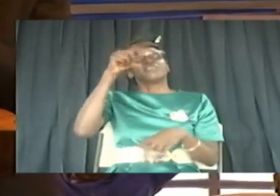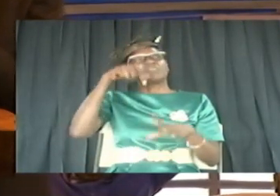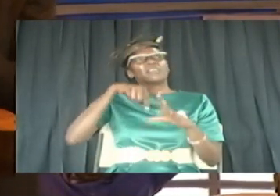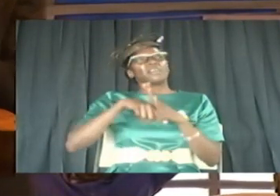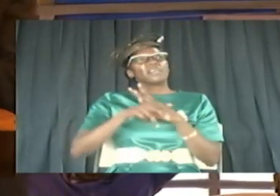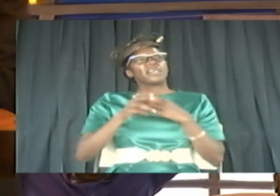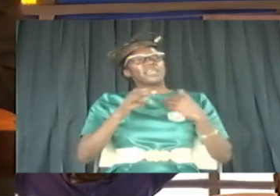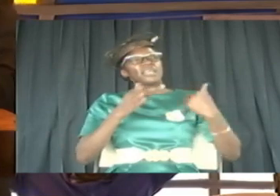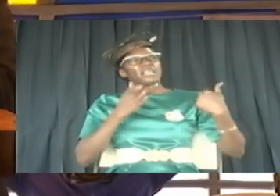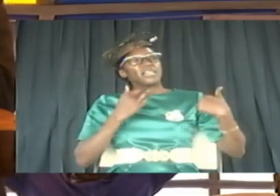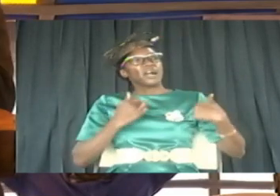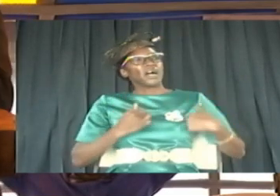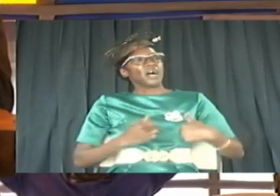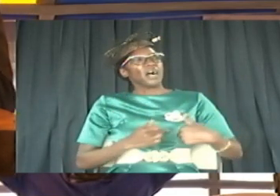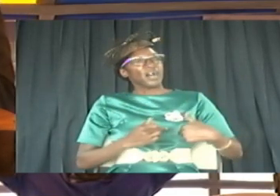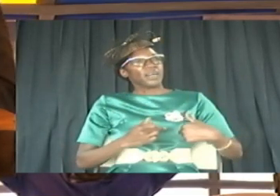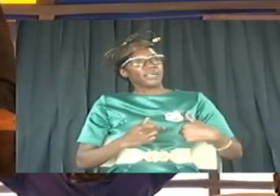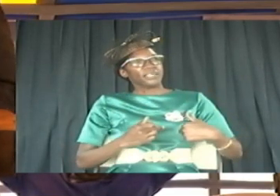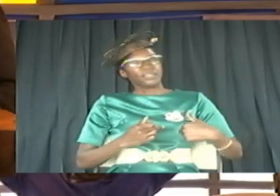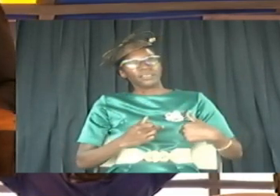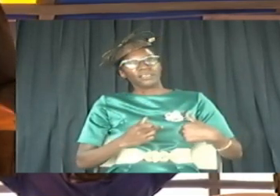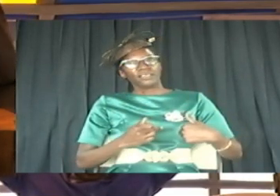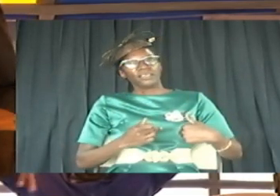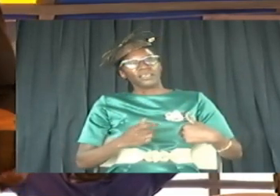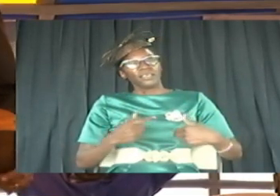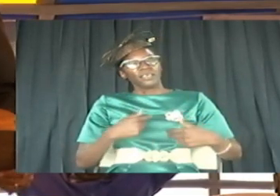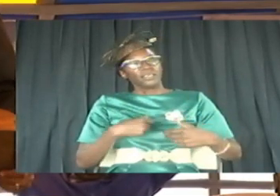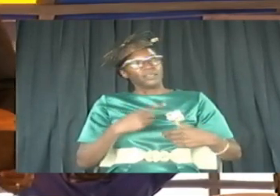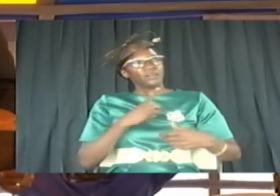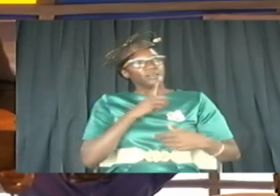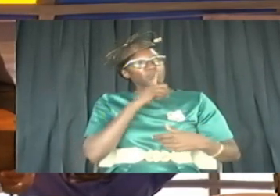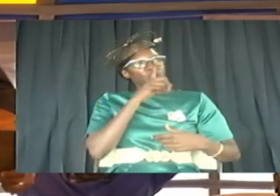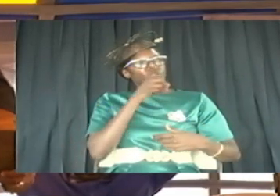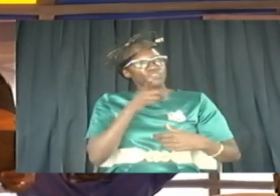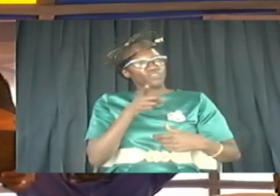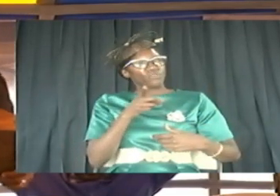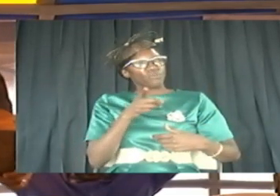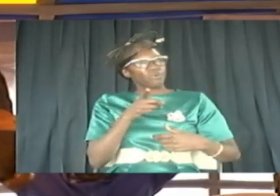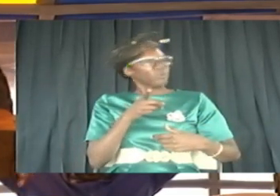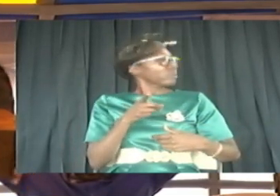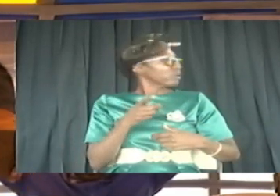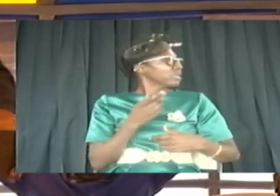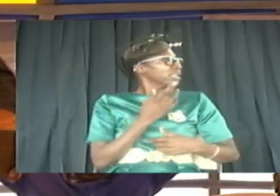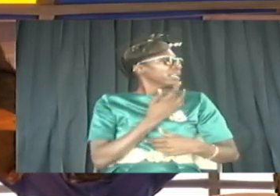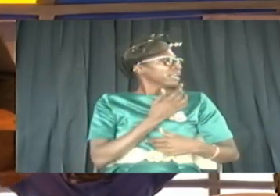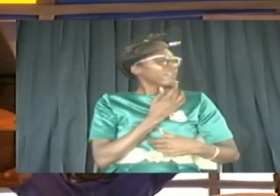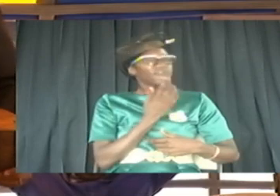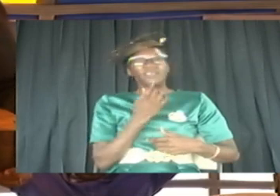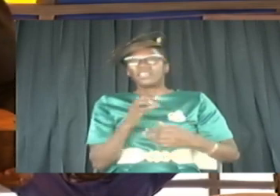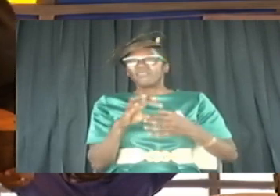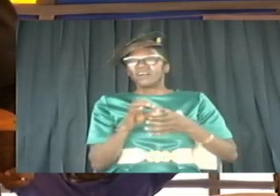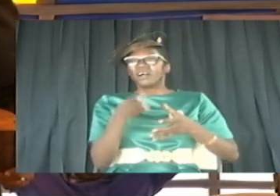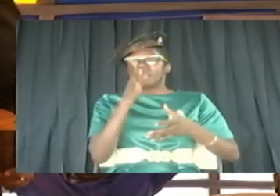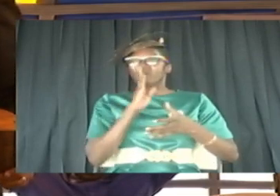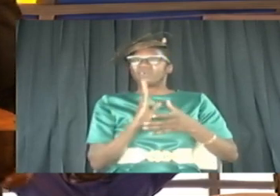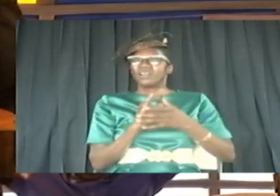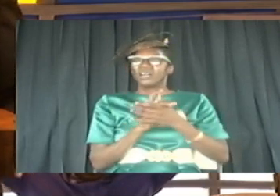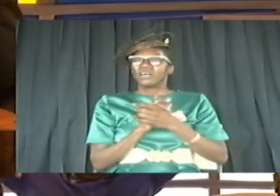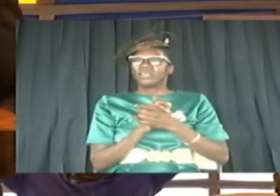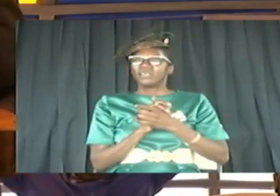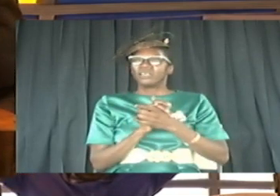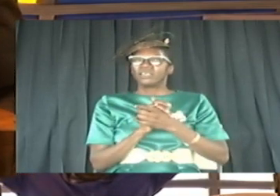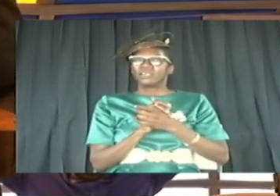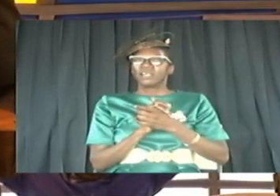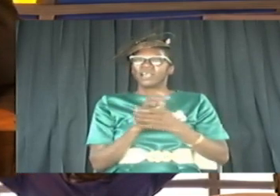heart. And I guarantee you, the favor of God is going